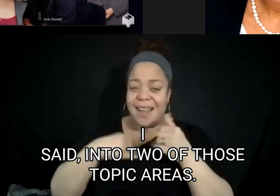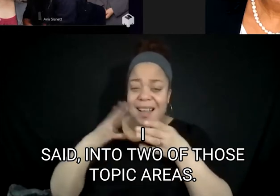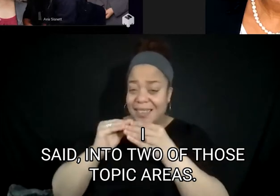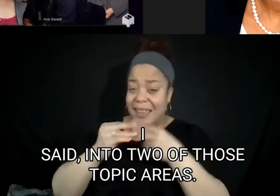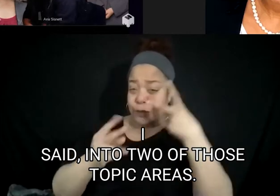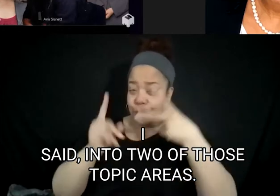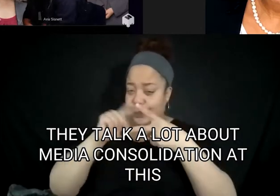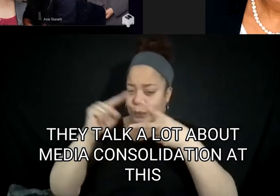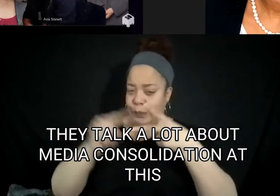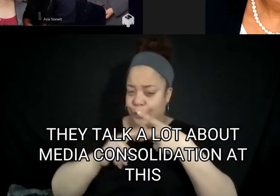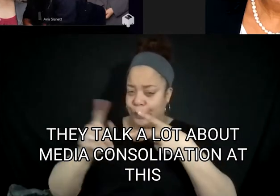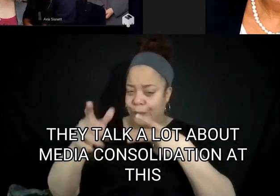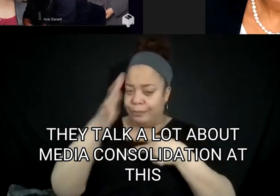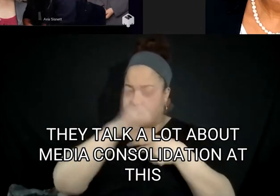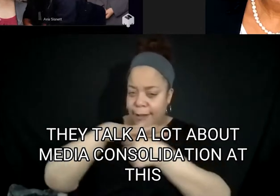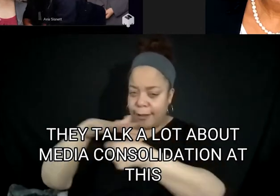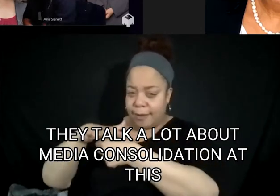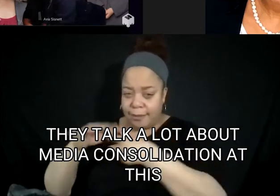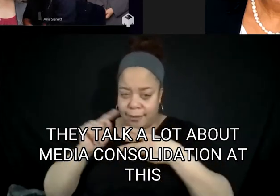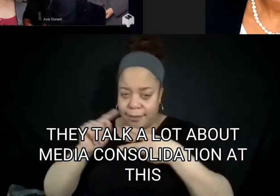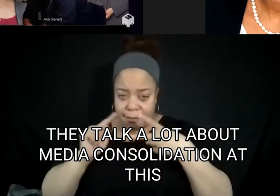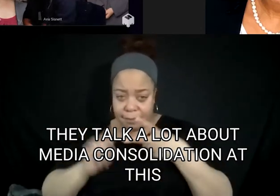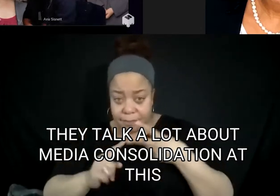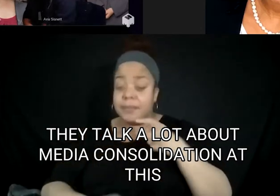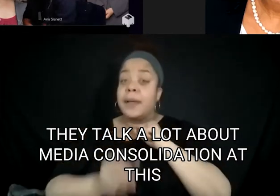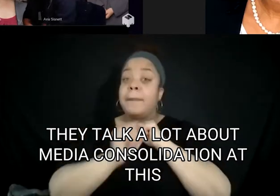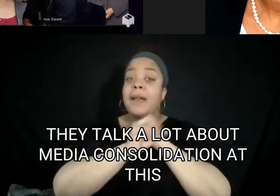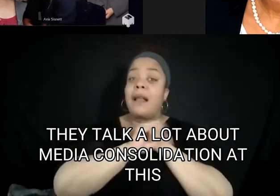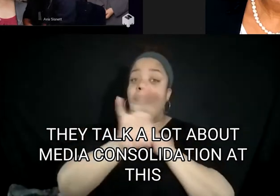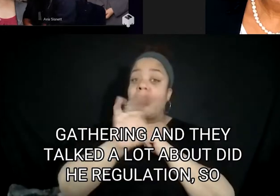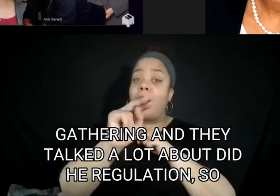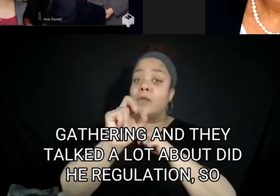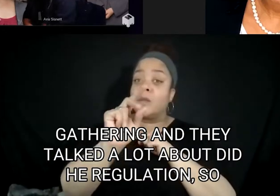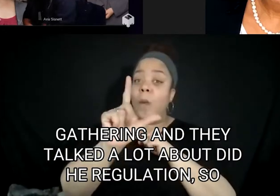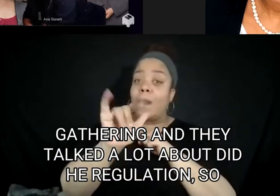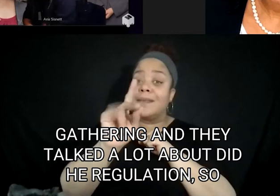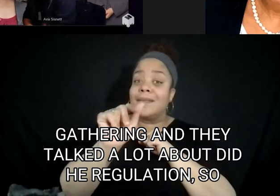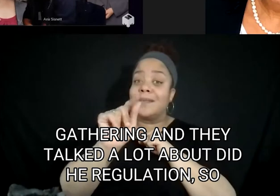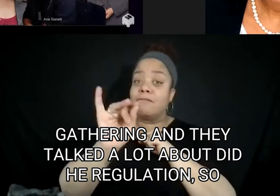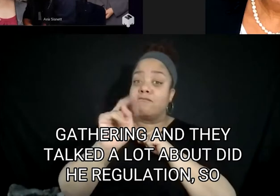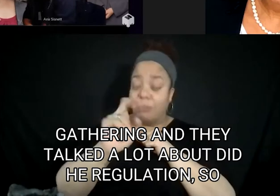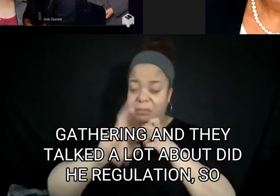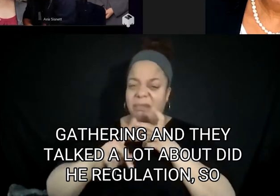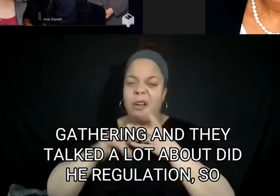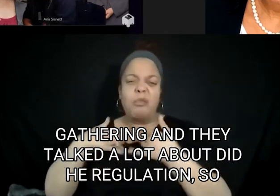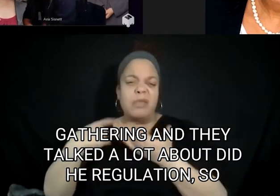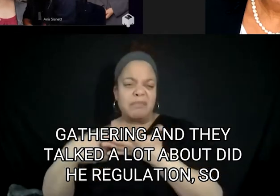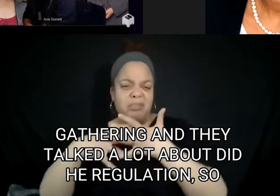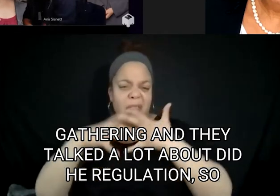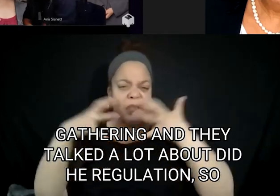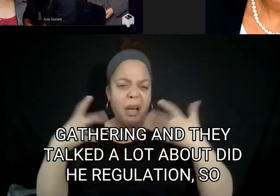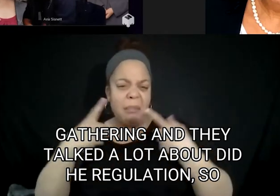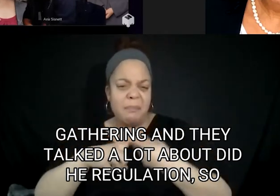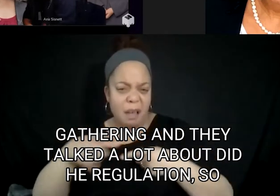about deregulation. So I want to kick it off with media consolidation. And to